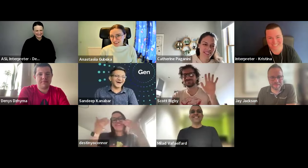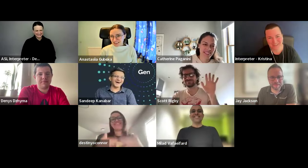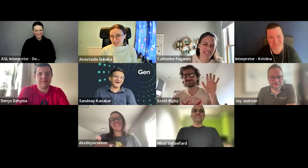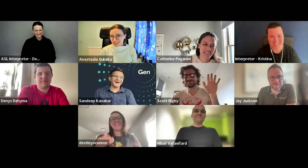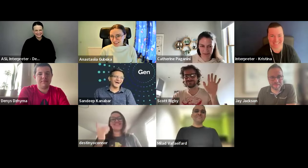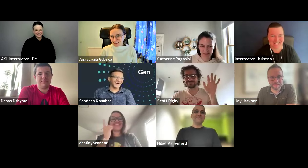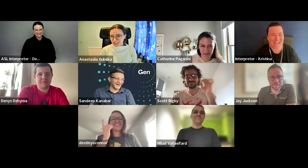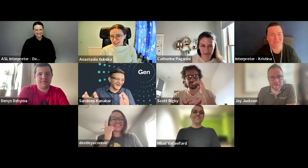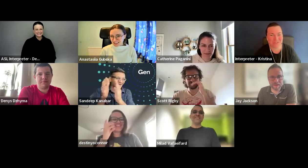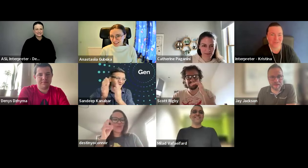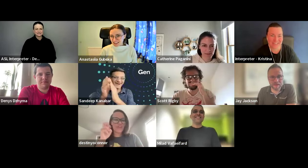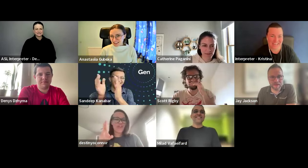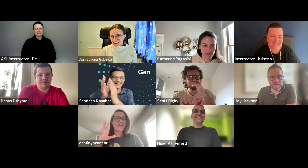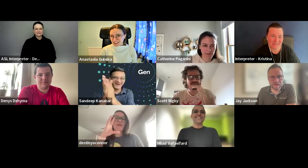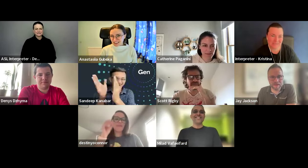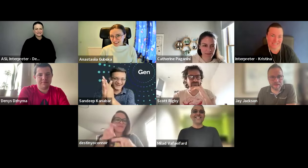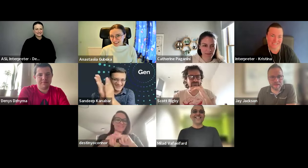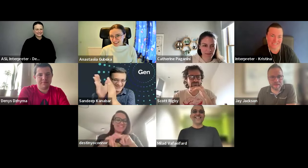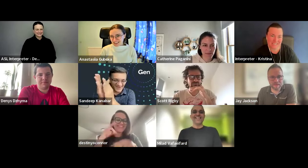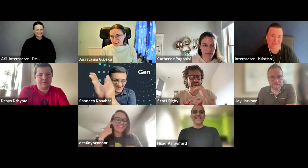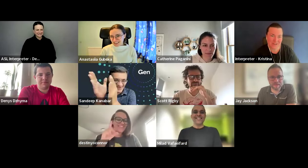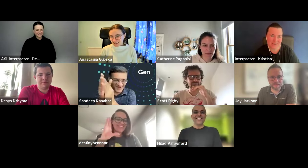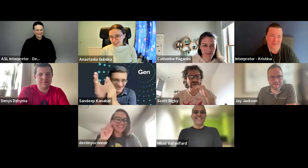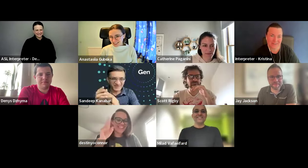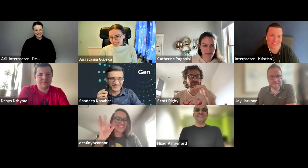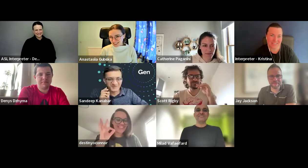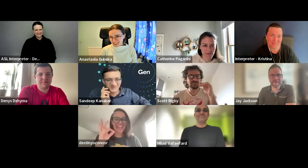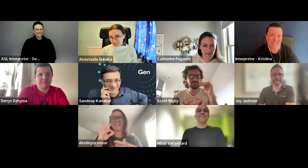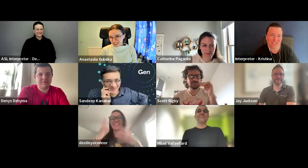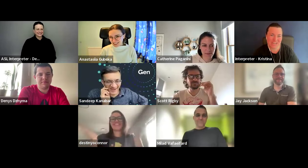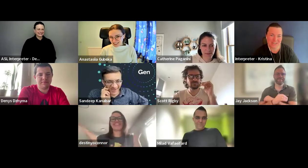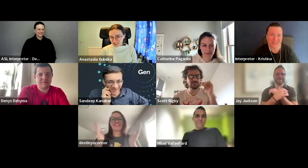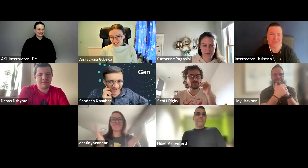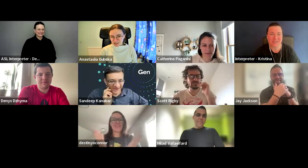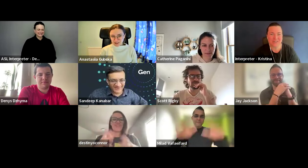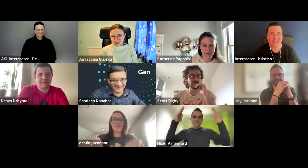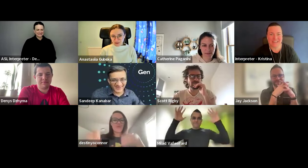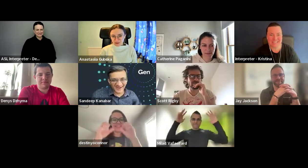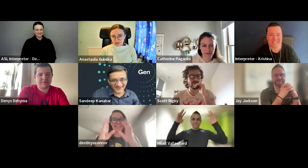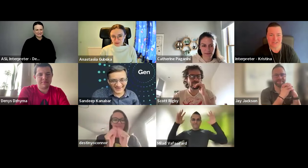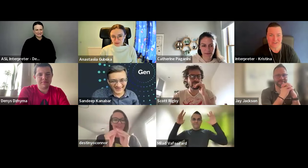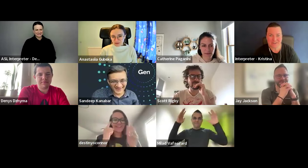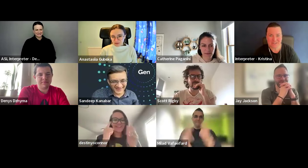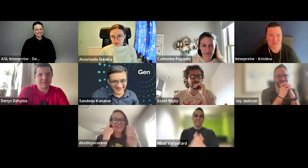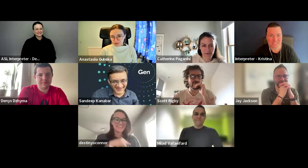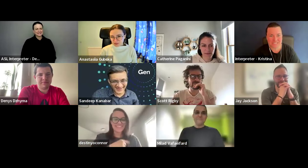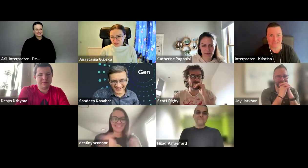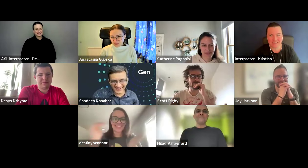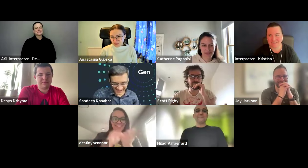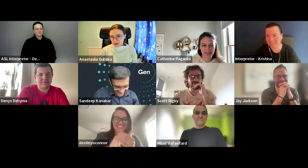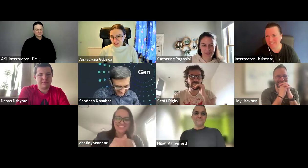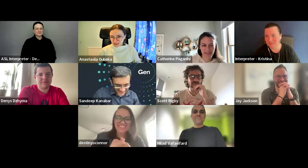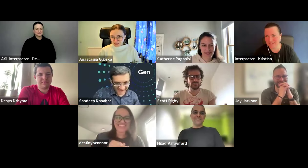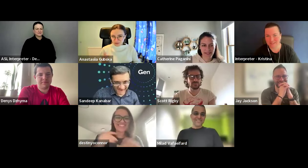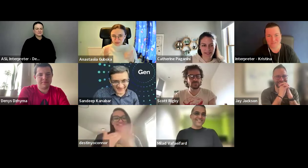Destiny says, okay, I will go ahead. I am Destiny O'Connor, and I'm the chair here